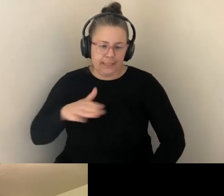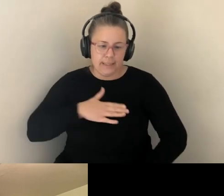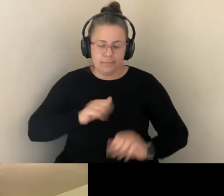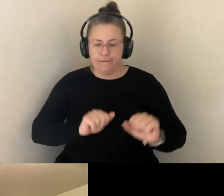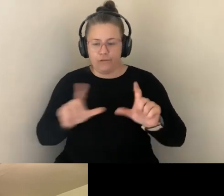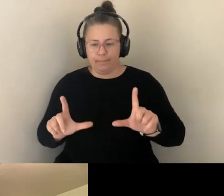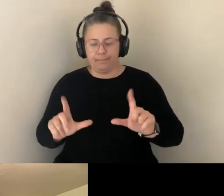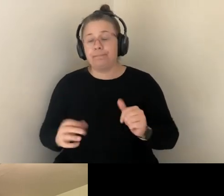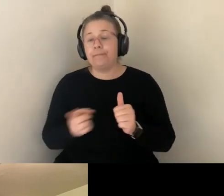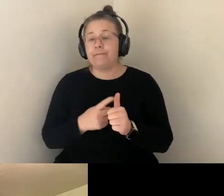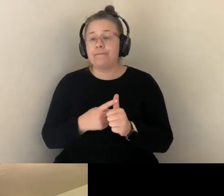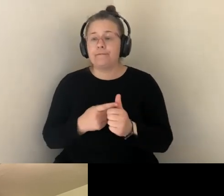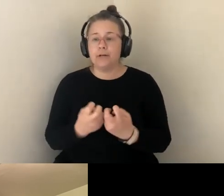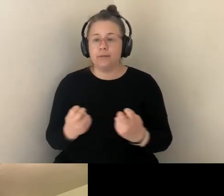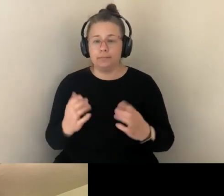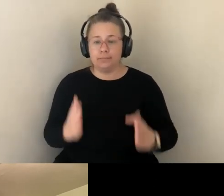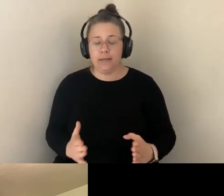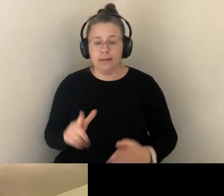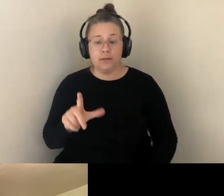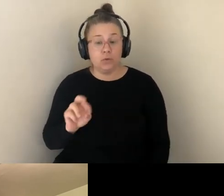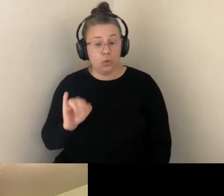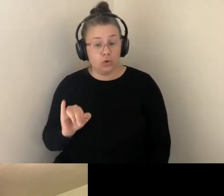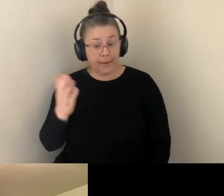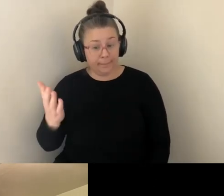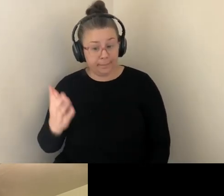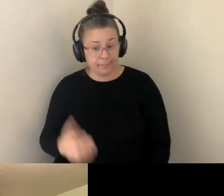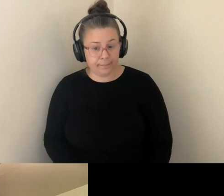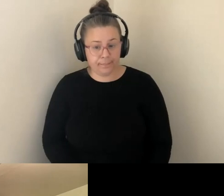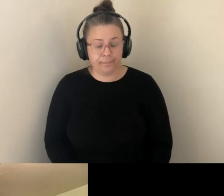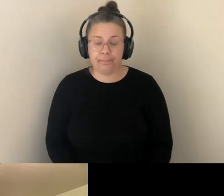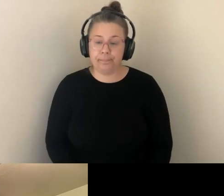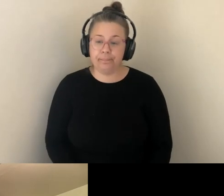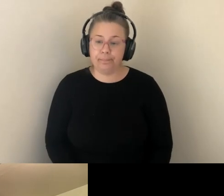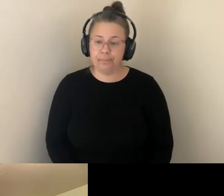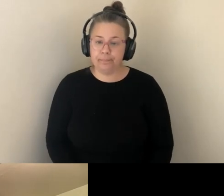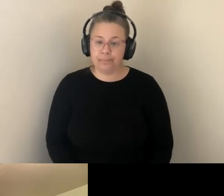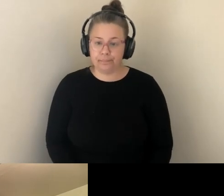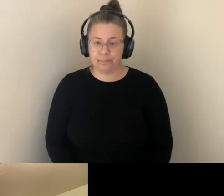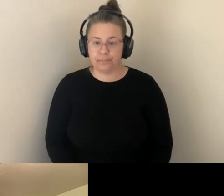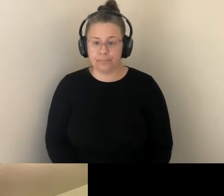panelist, who will be Lori Erby.